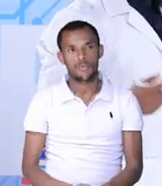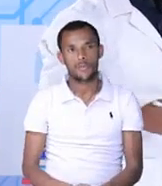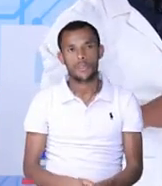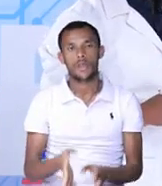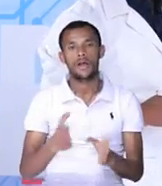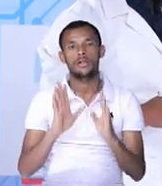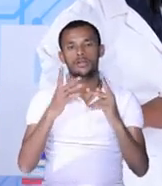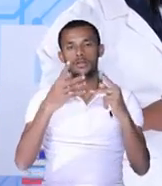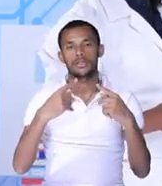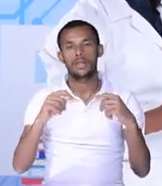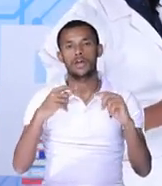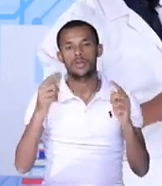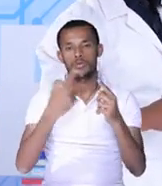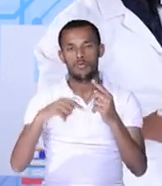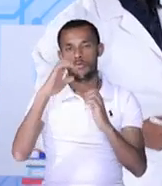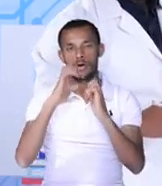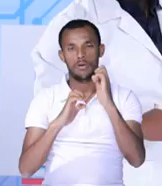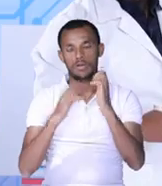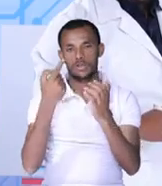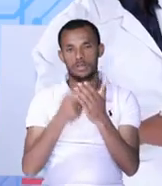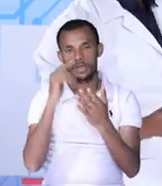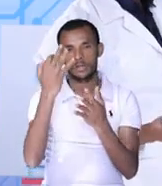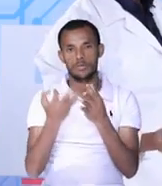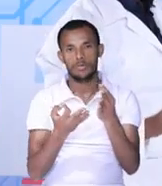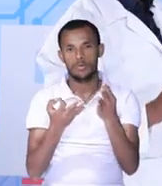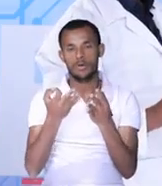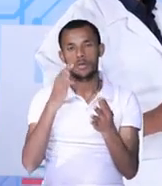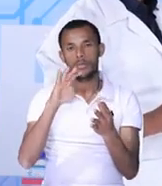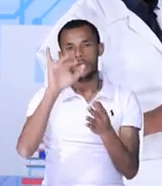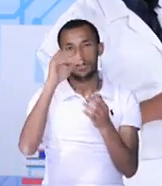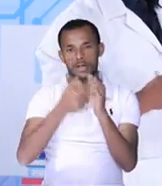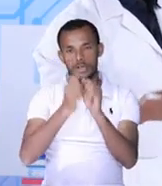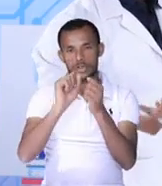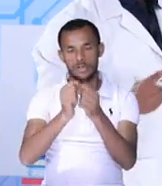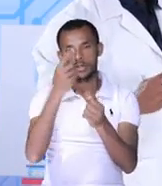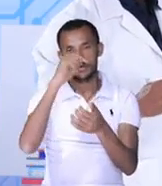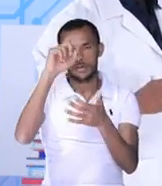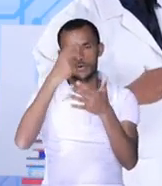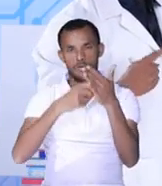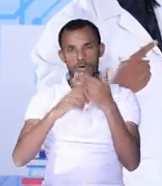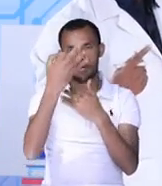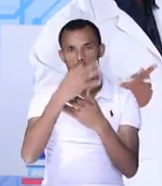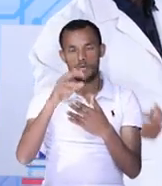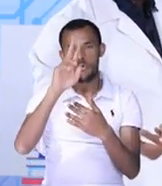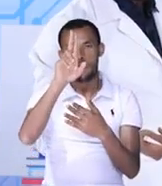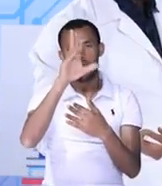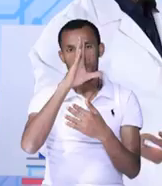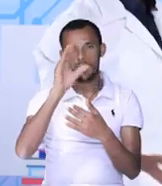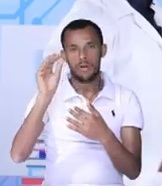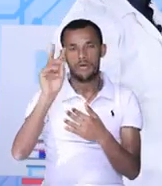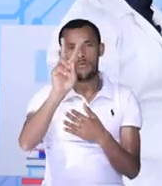let's try to evaluate this expression by changing the values of u and